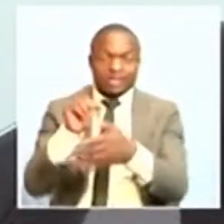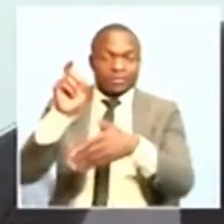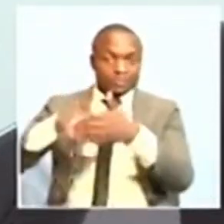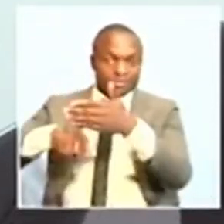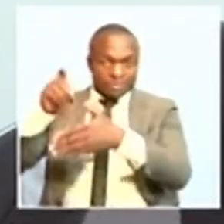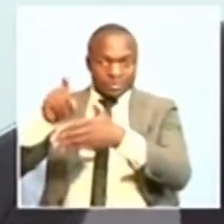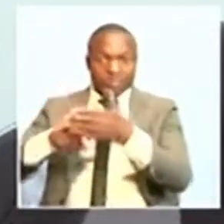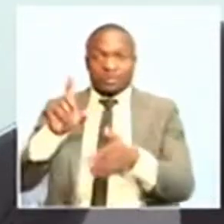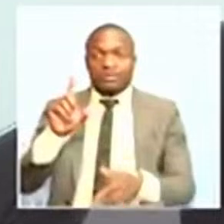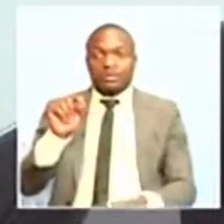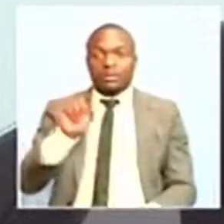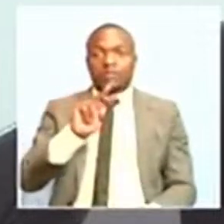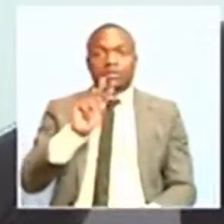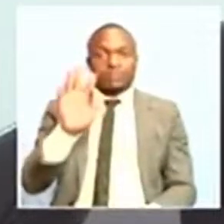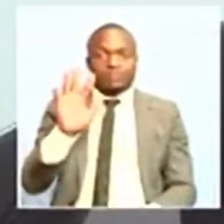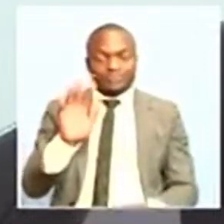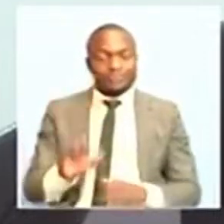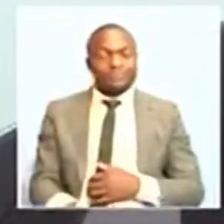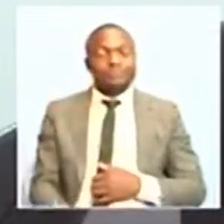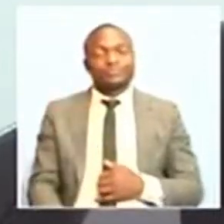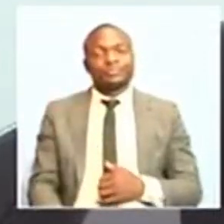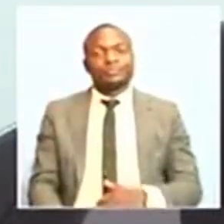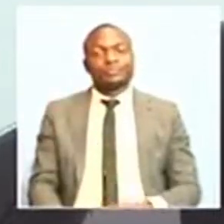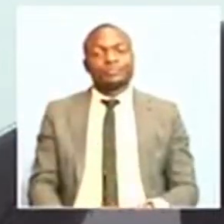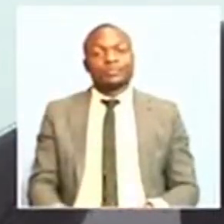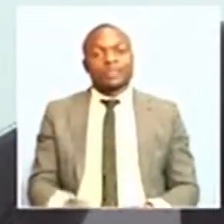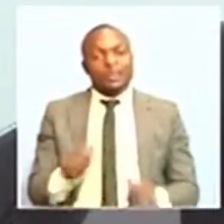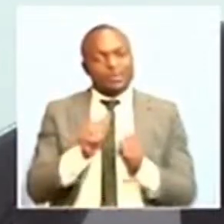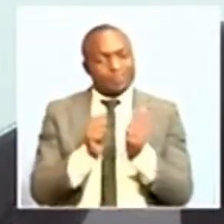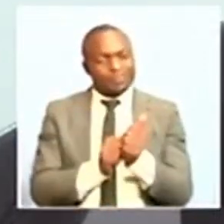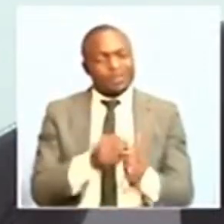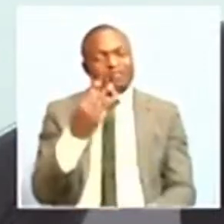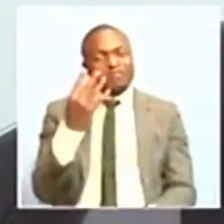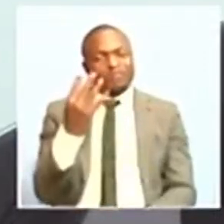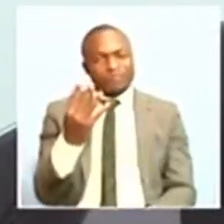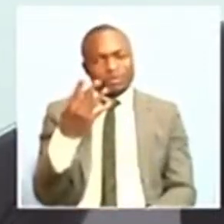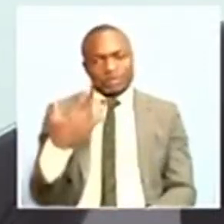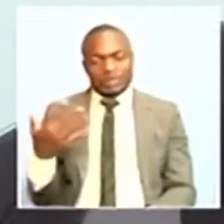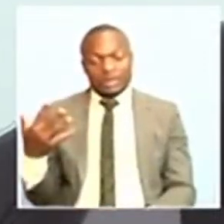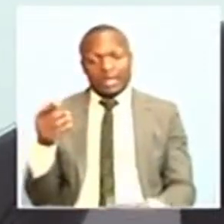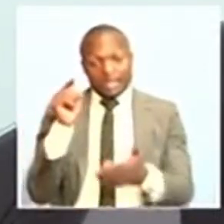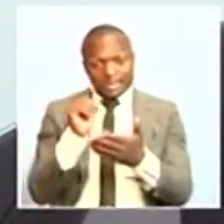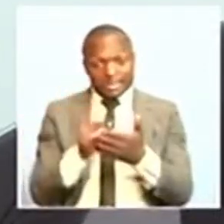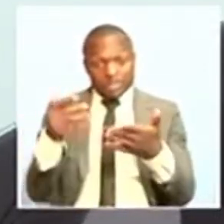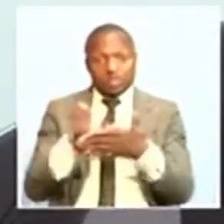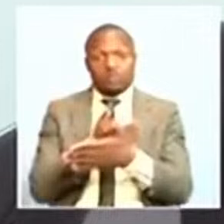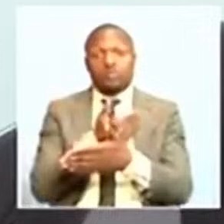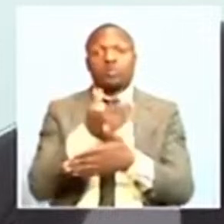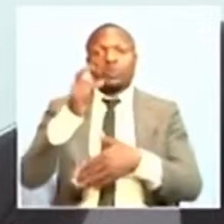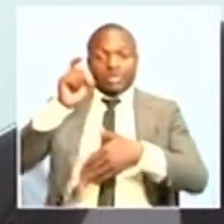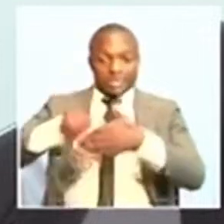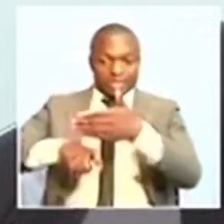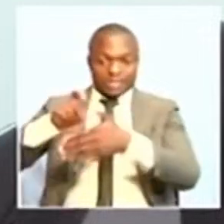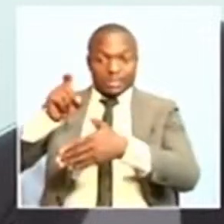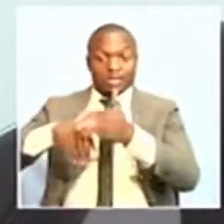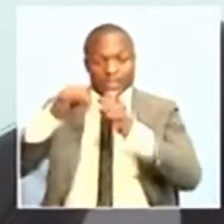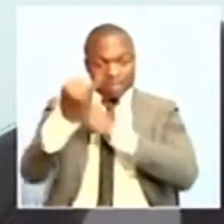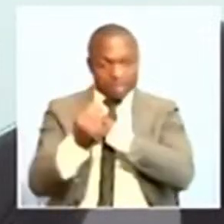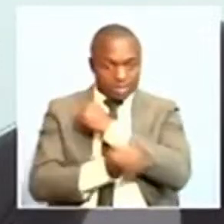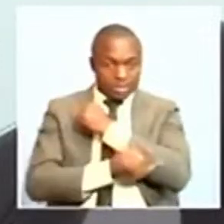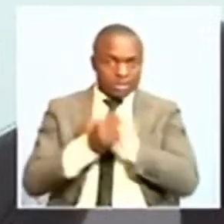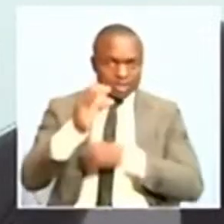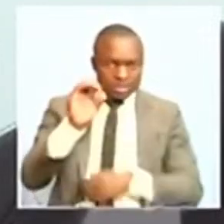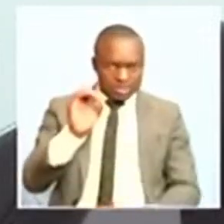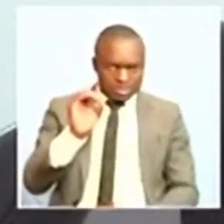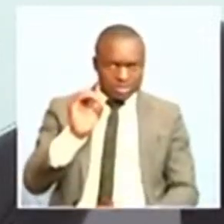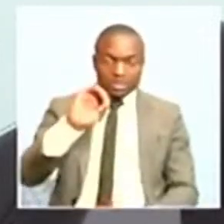in 2025. So there are about 4 items where the surtax is being introduced, that is from